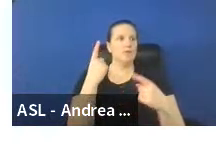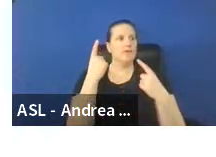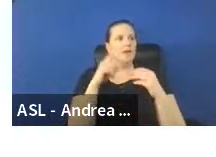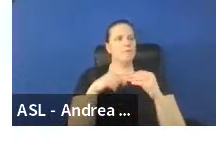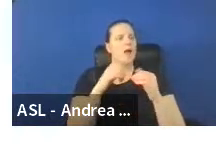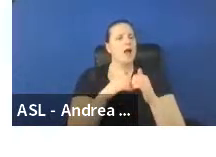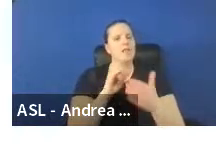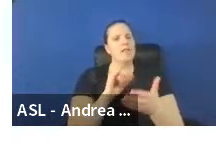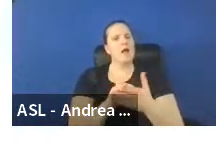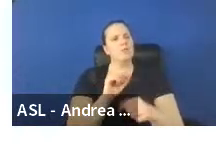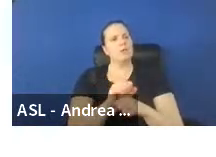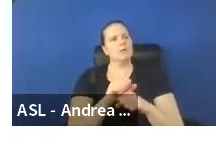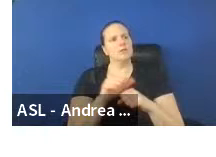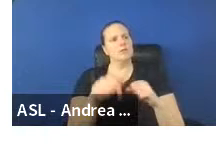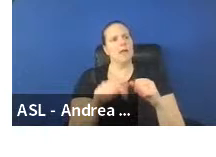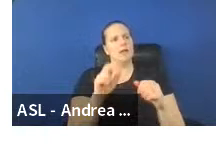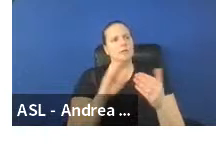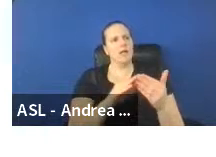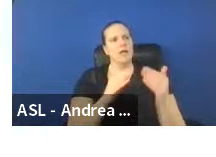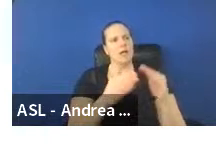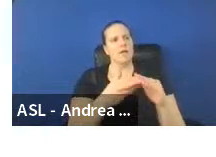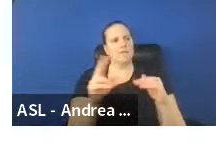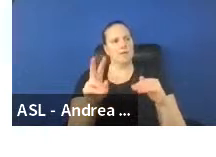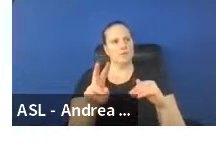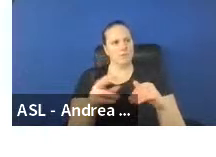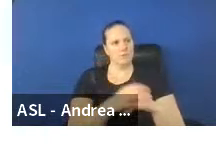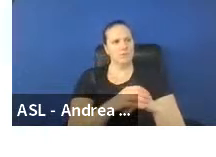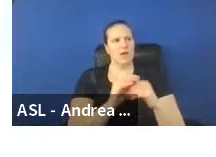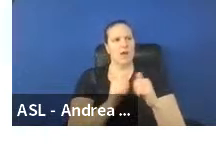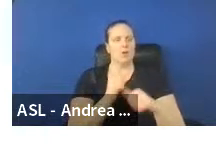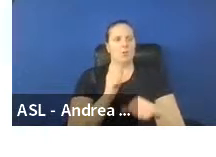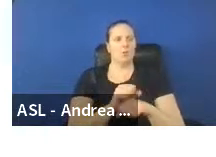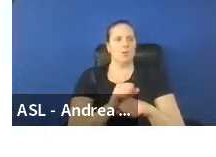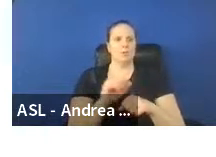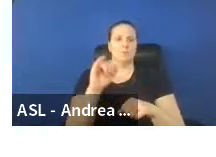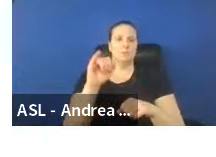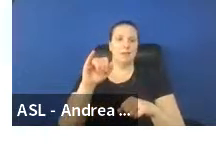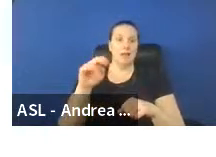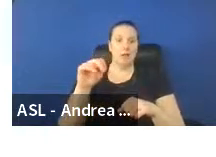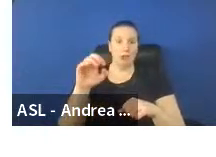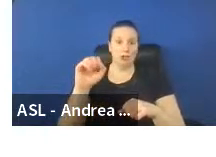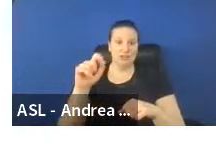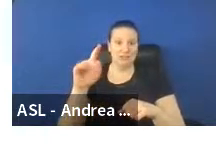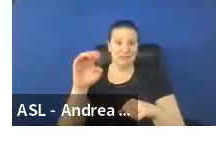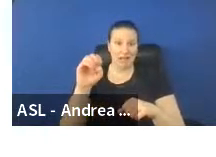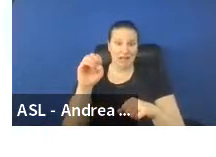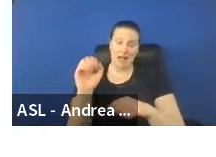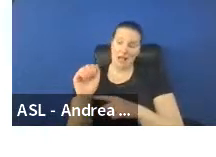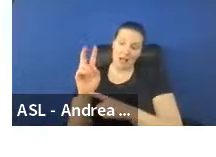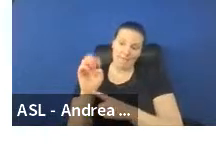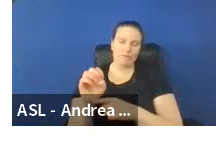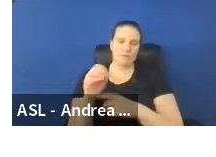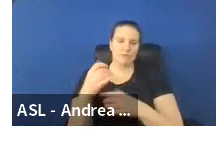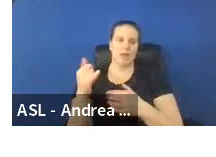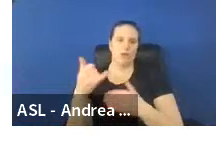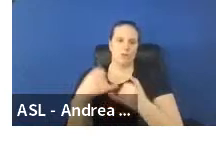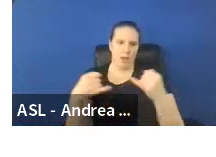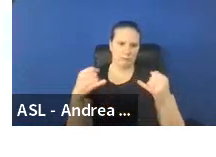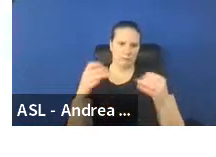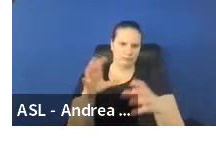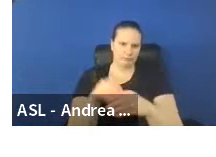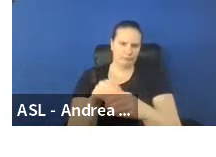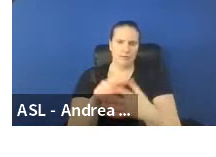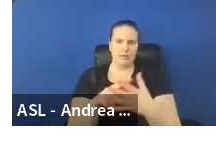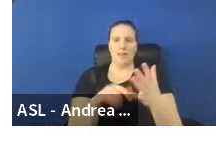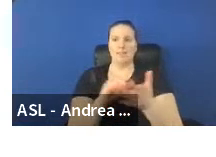that would work within downtown Vancouver, how it would work along Interstate Avenue, which is where the yellow line currently traverses. Also